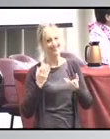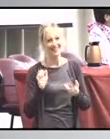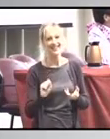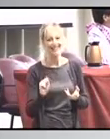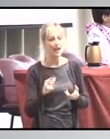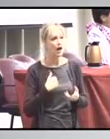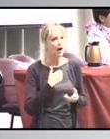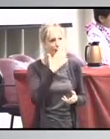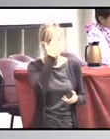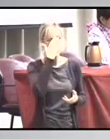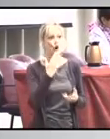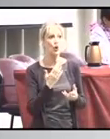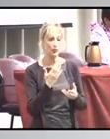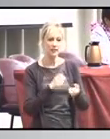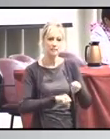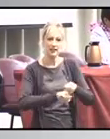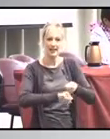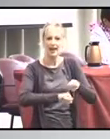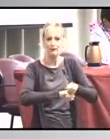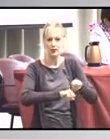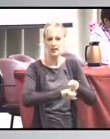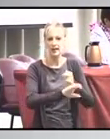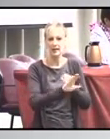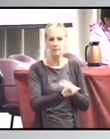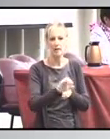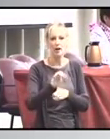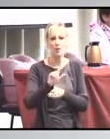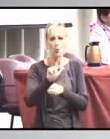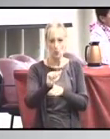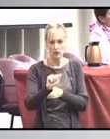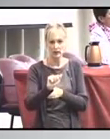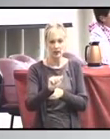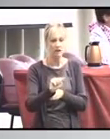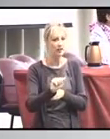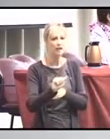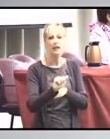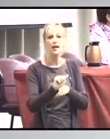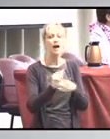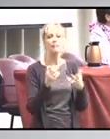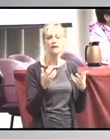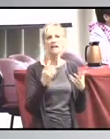And I know that this is being advocated by Ola as well, is break it down into